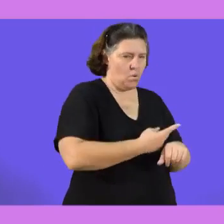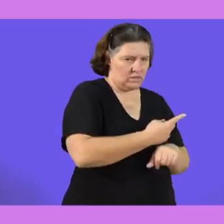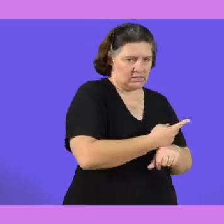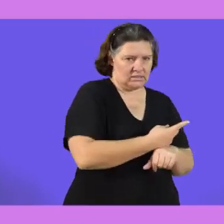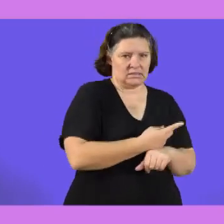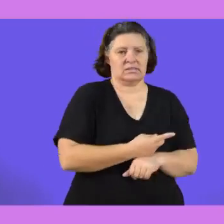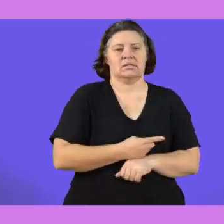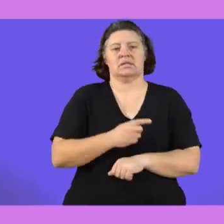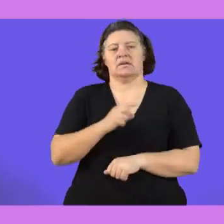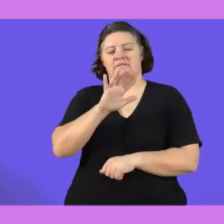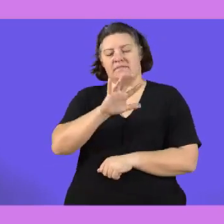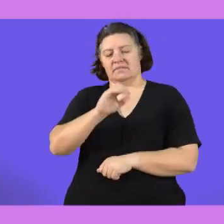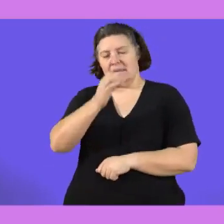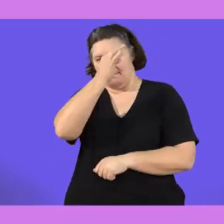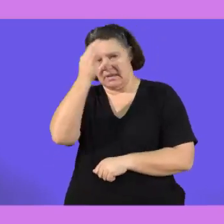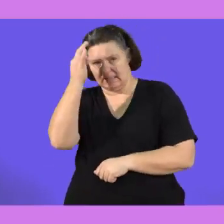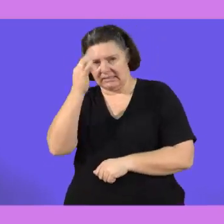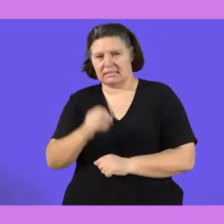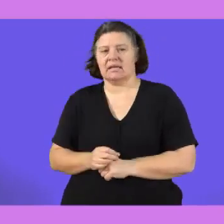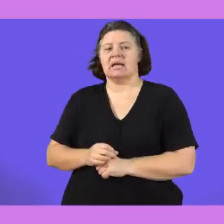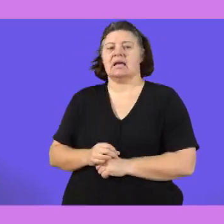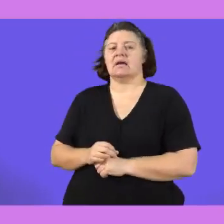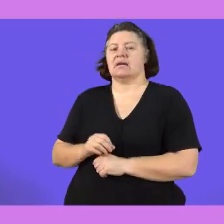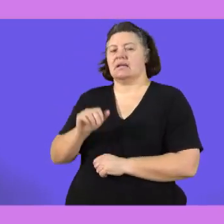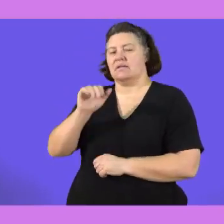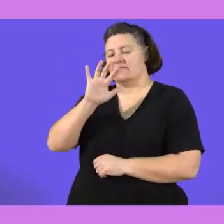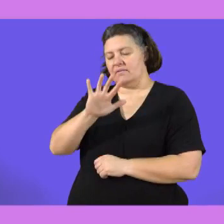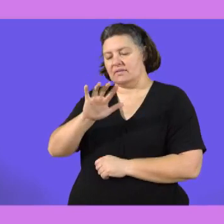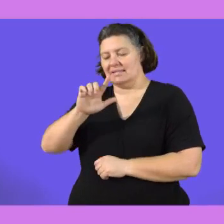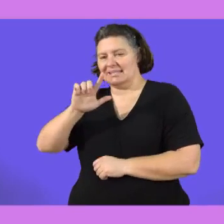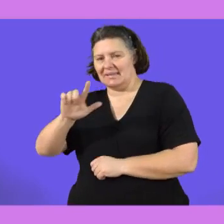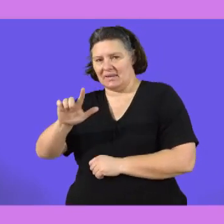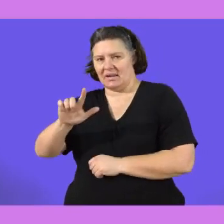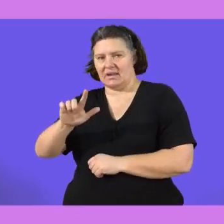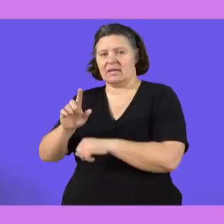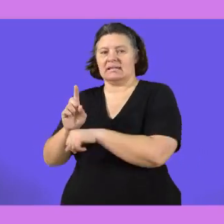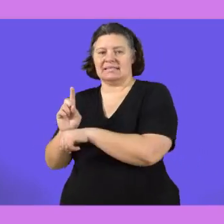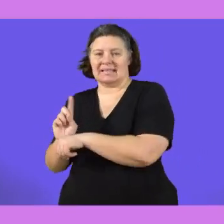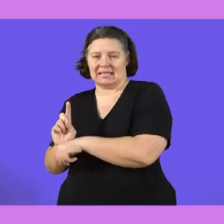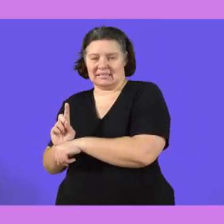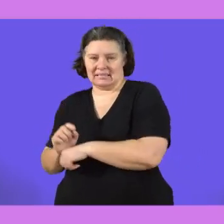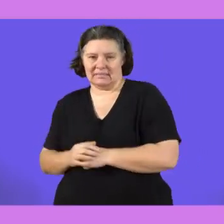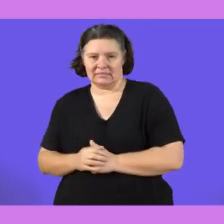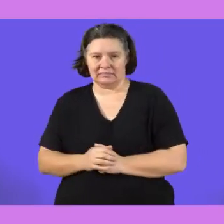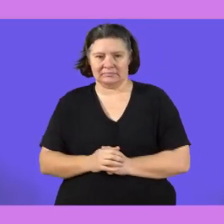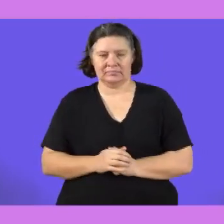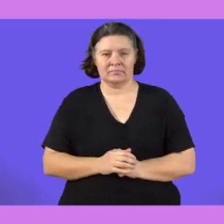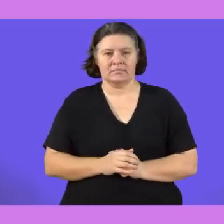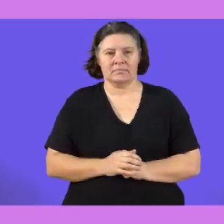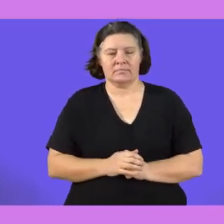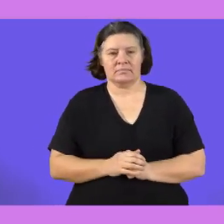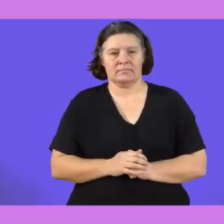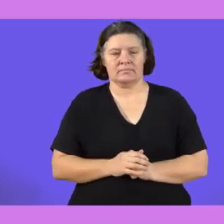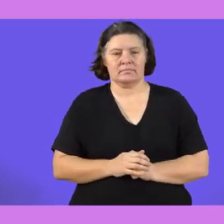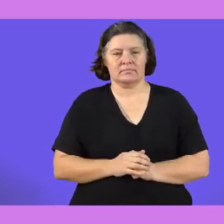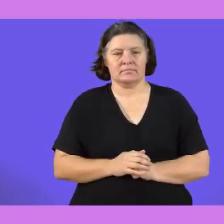hours, 50 minutes, and then 57 seconds. Right, let's put it like that.